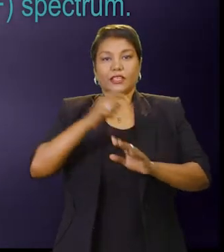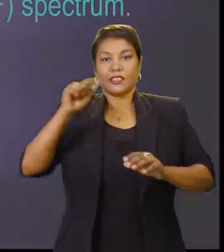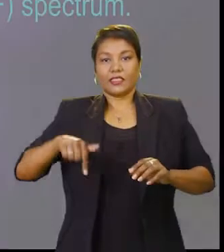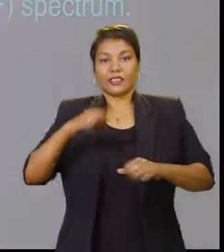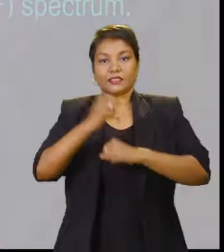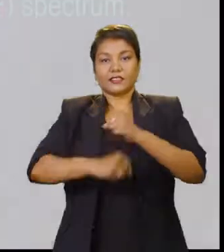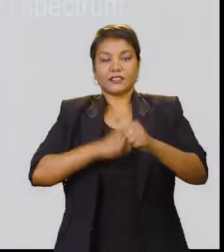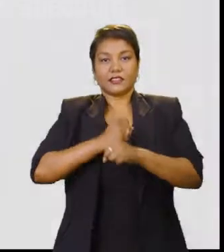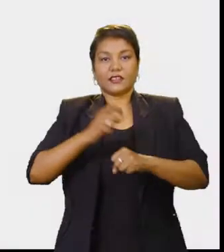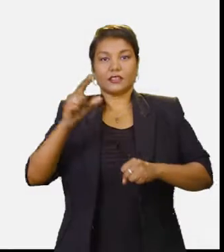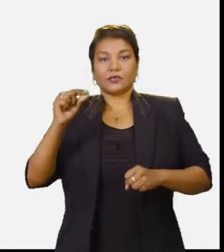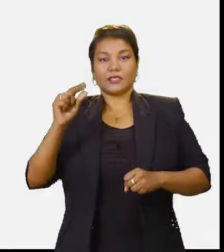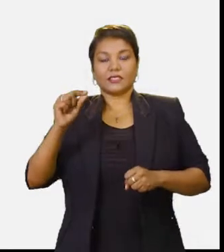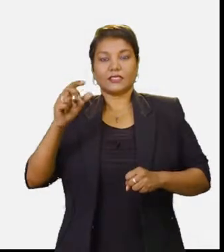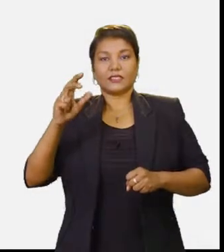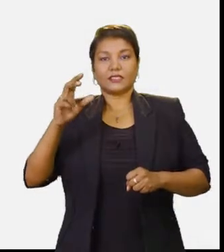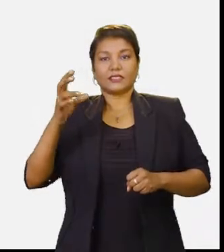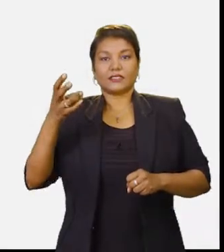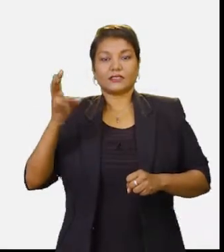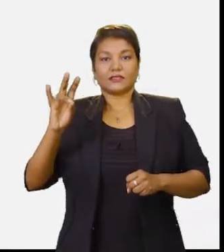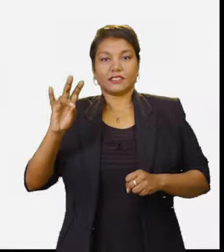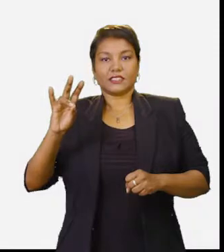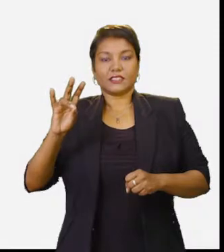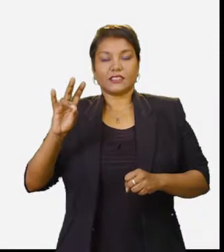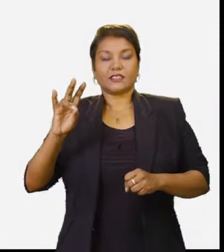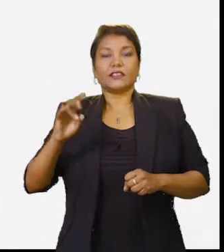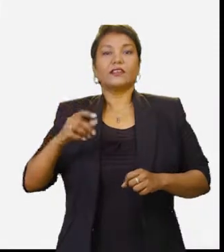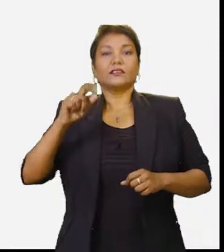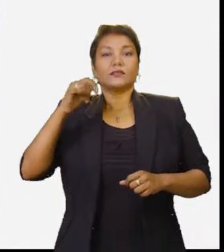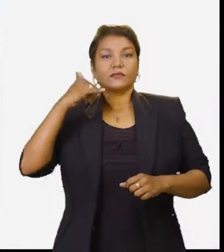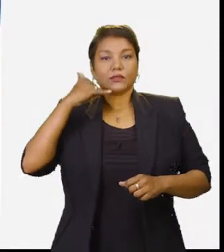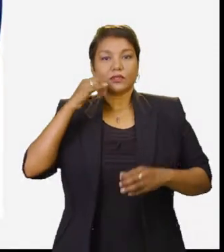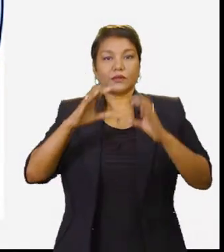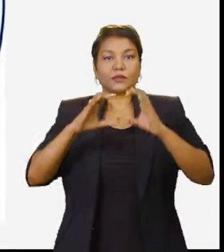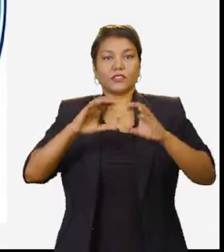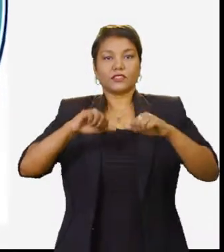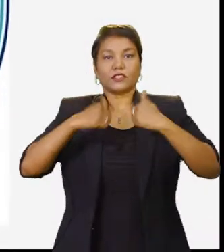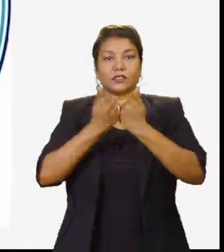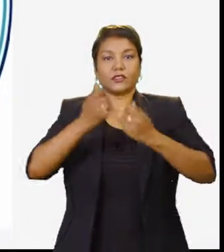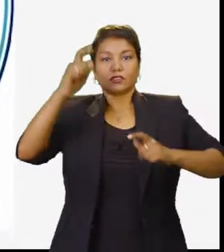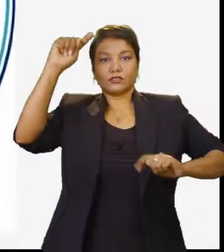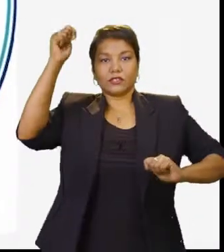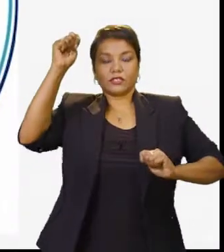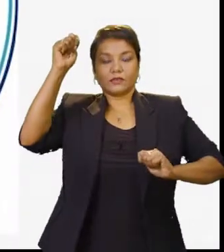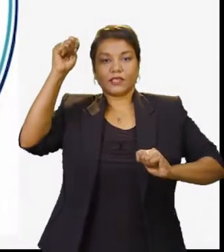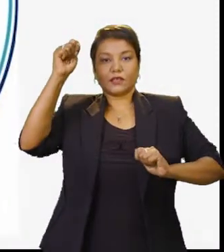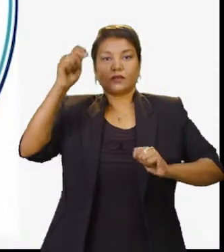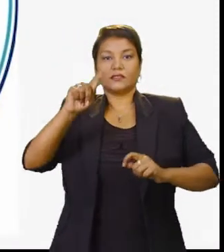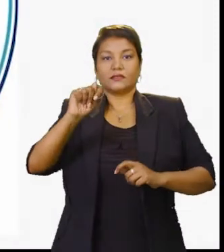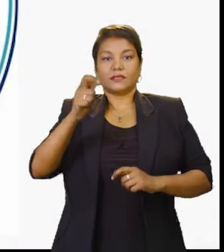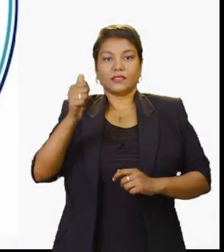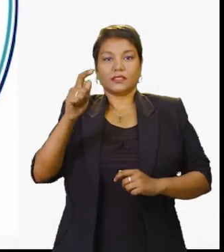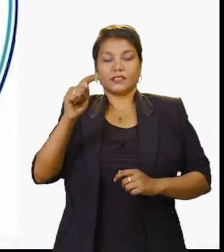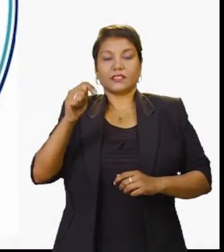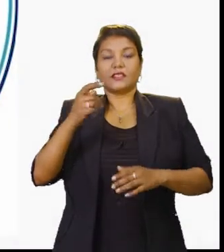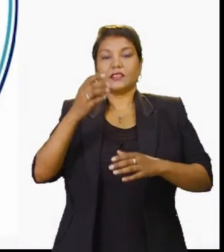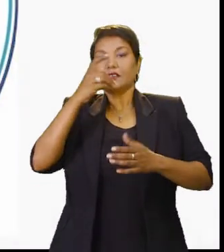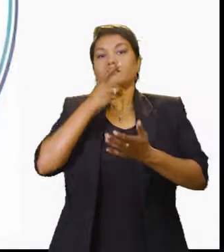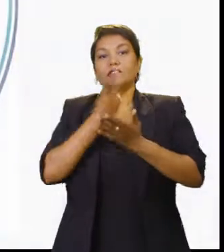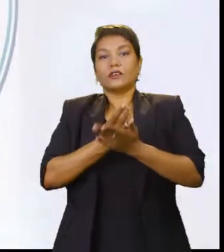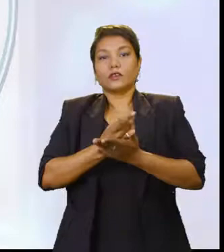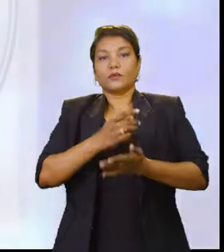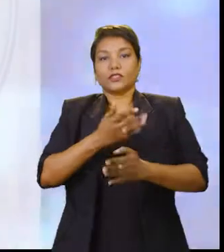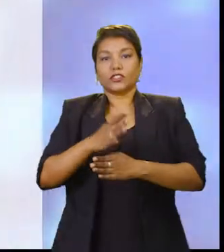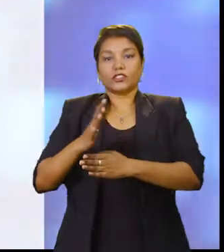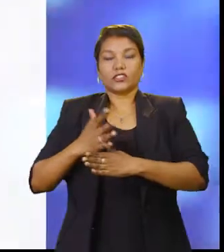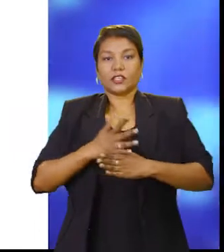2017, the Telecommunications Authority of Trinidad and Tobago published a document as part of its first round of public